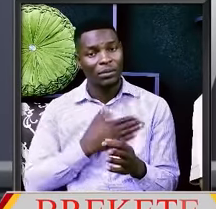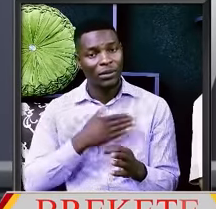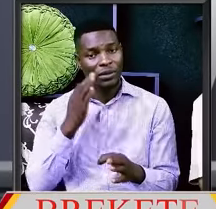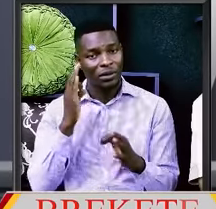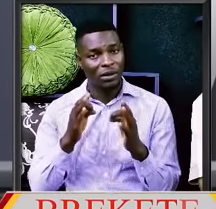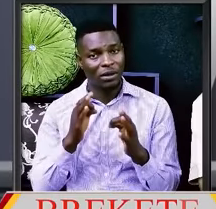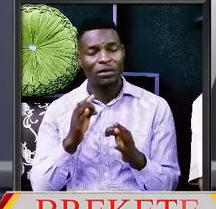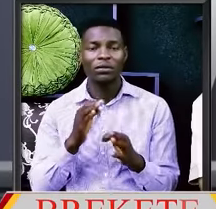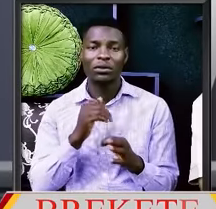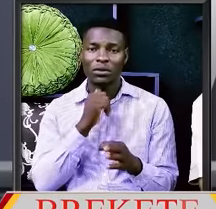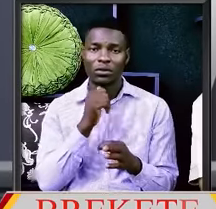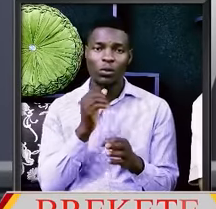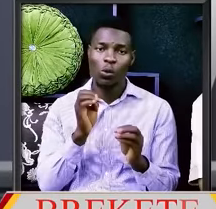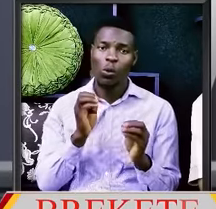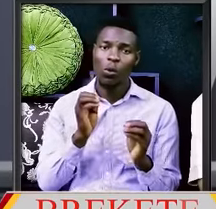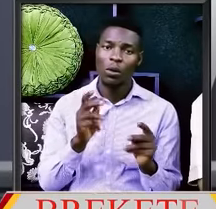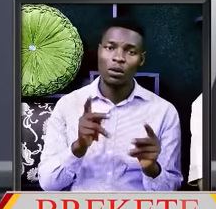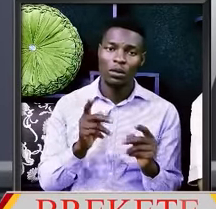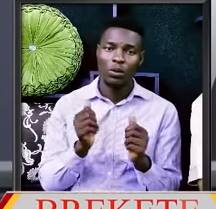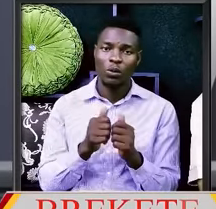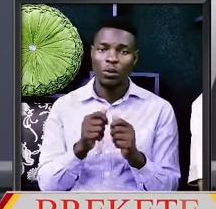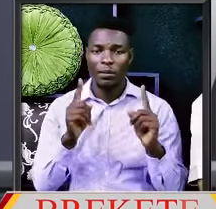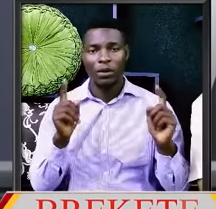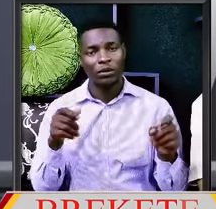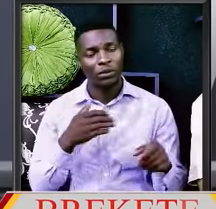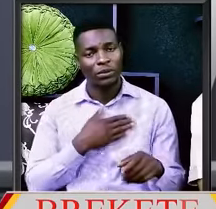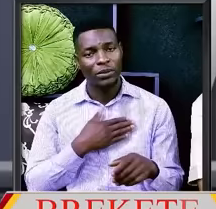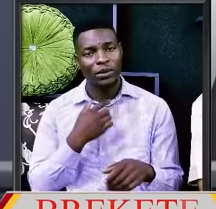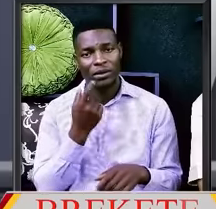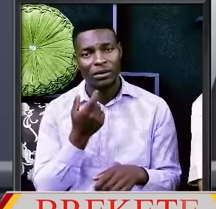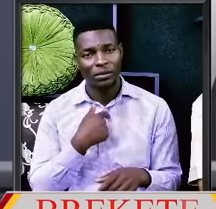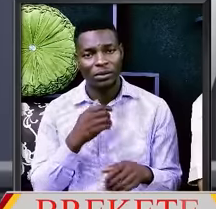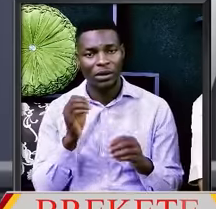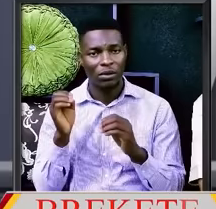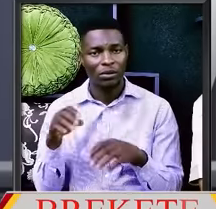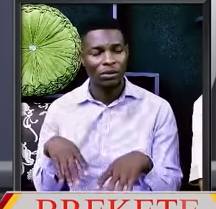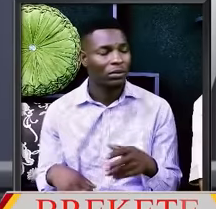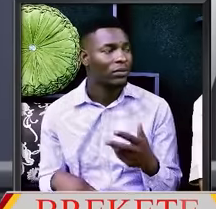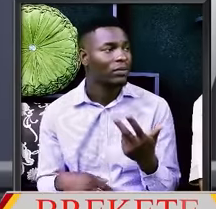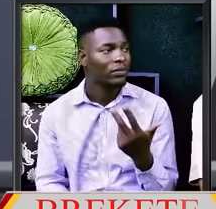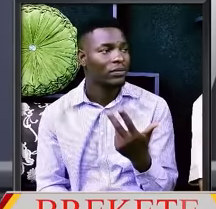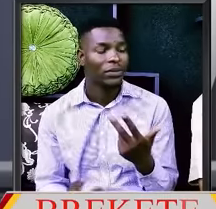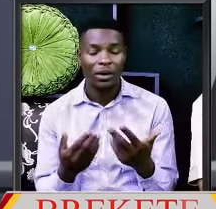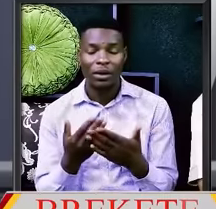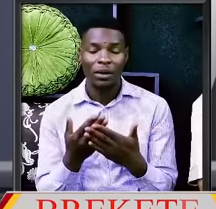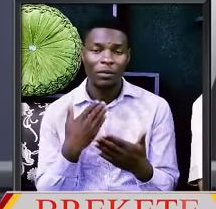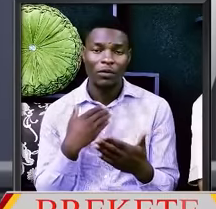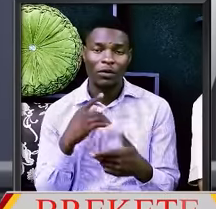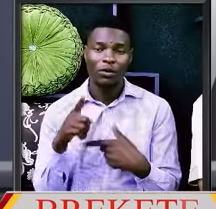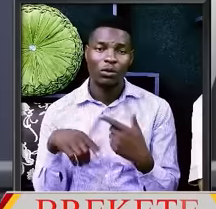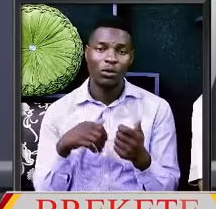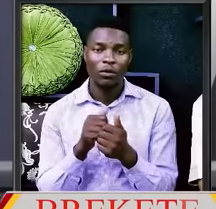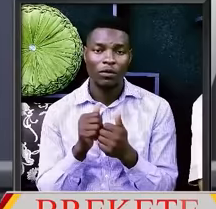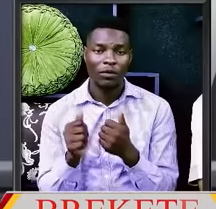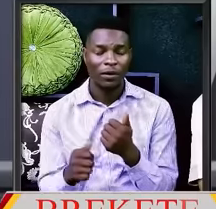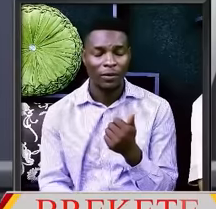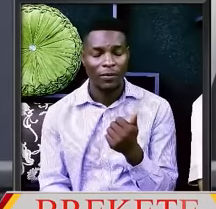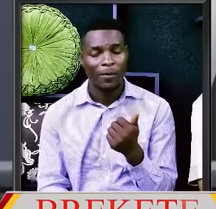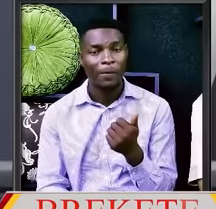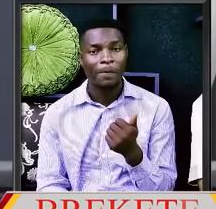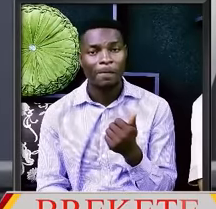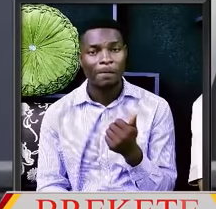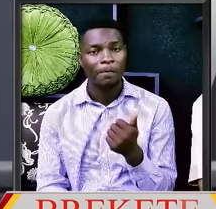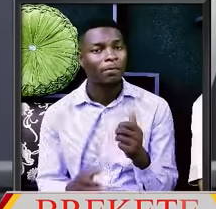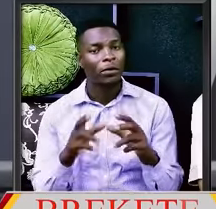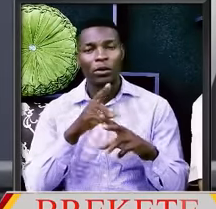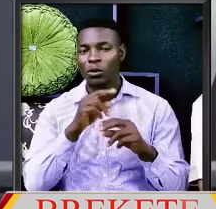drop it. Okay, ma. First and foremost, I want to clear the air. Before you go far, sorry, before you go far. Okay,